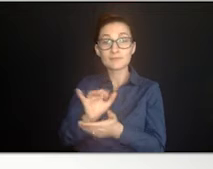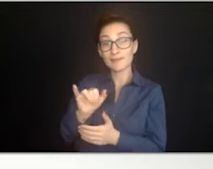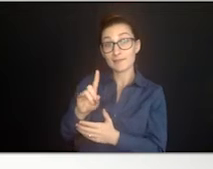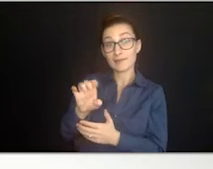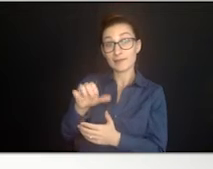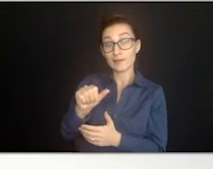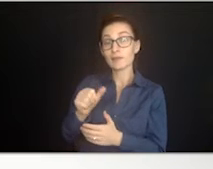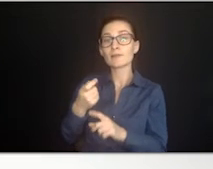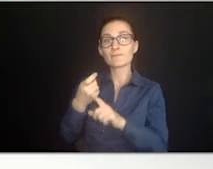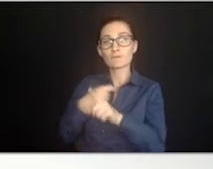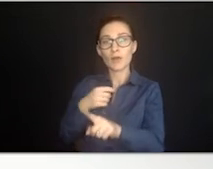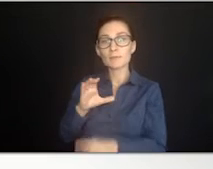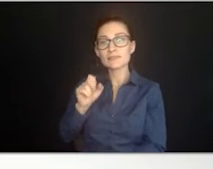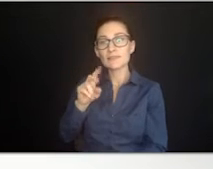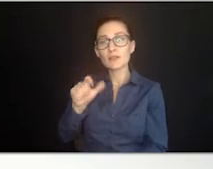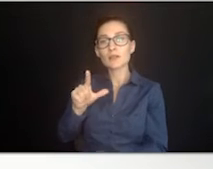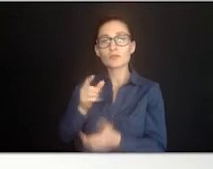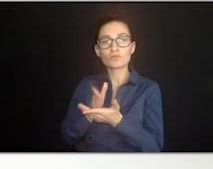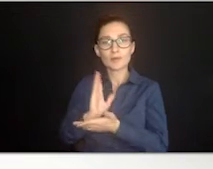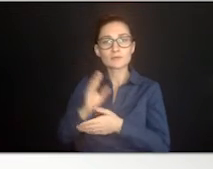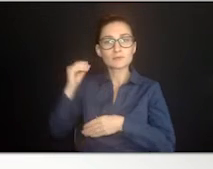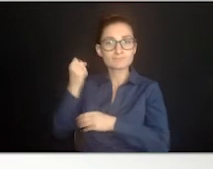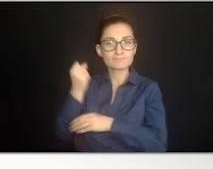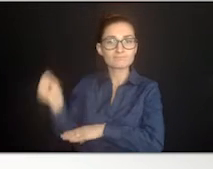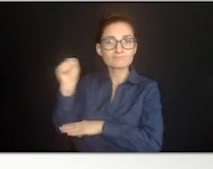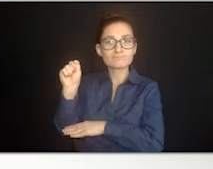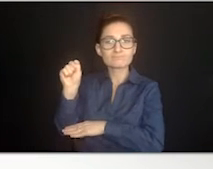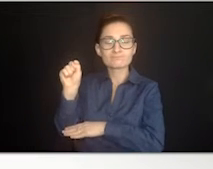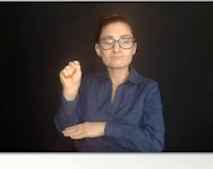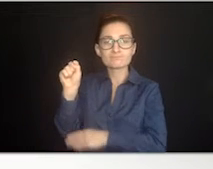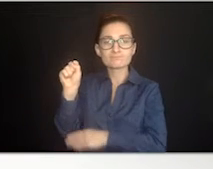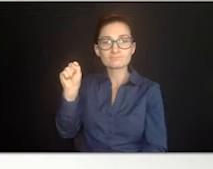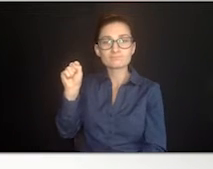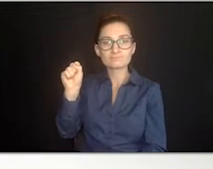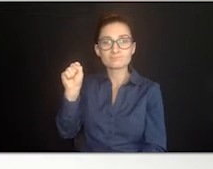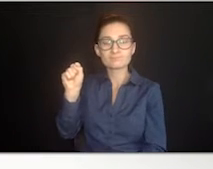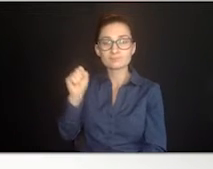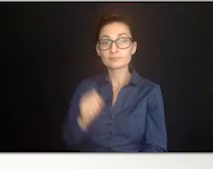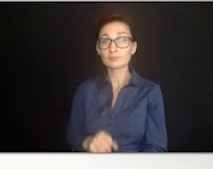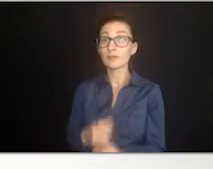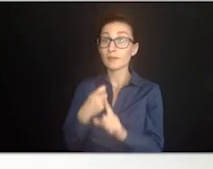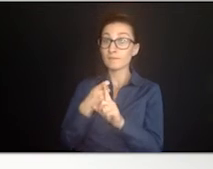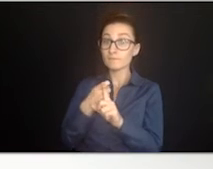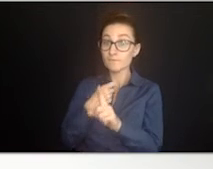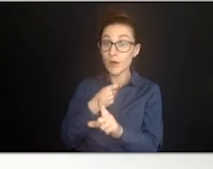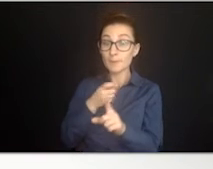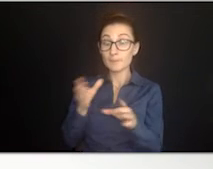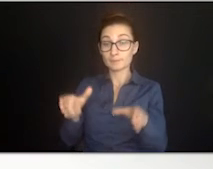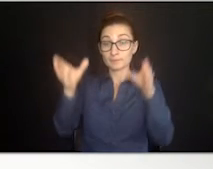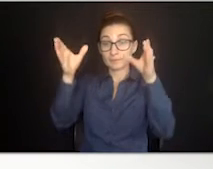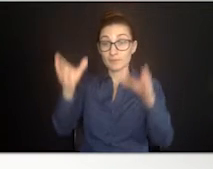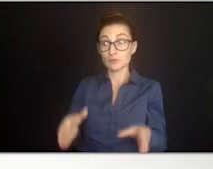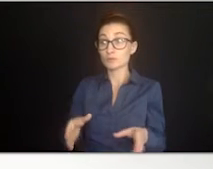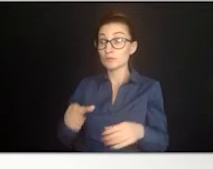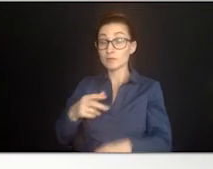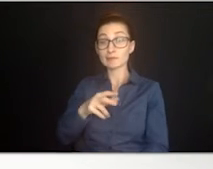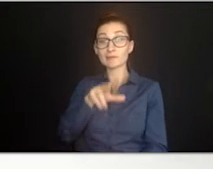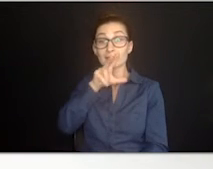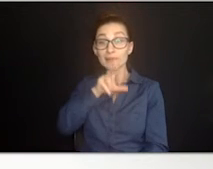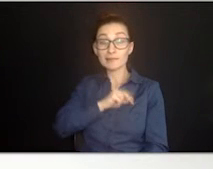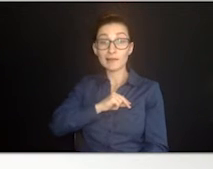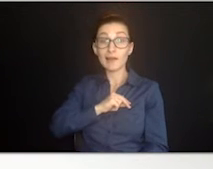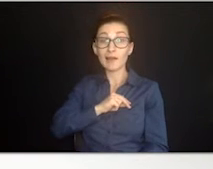stemmed from the civil rights movement. Okay, and it stemmed from individuals coming back from war in the Vietnam